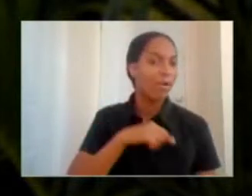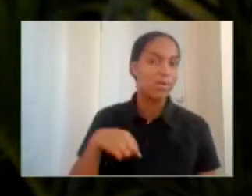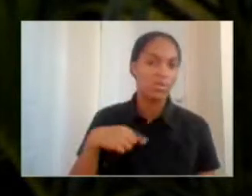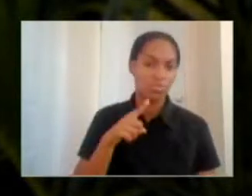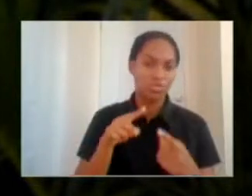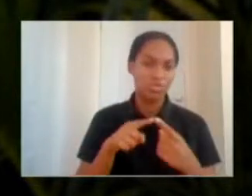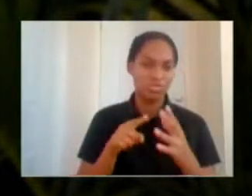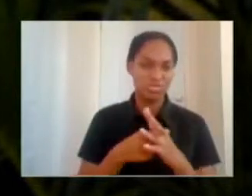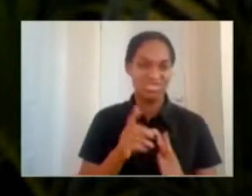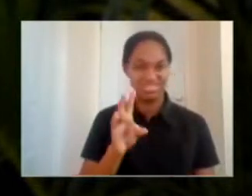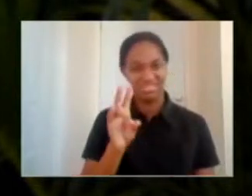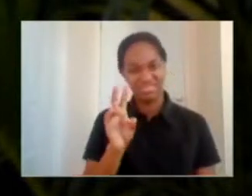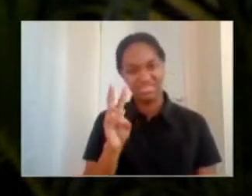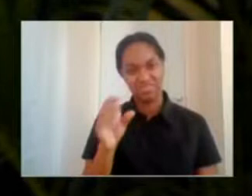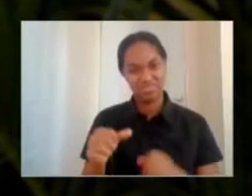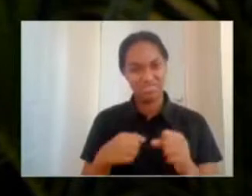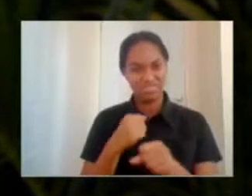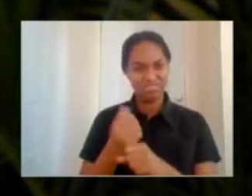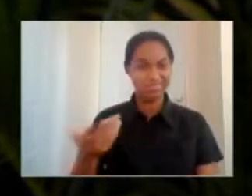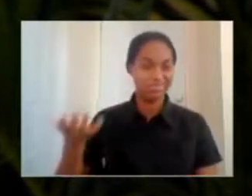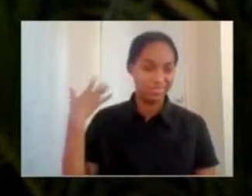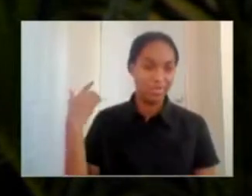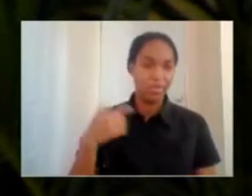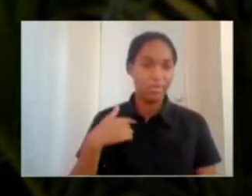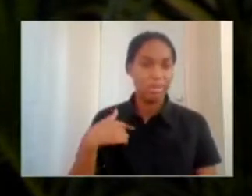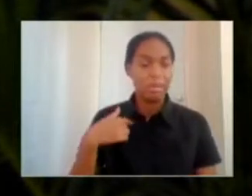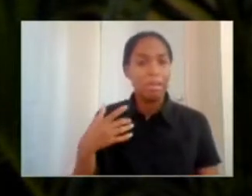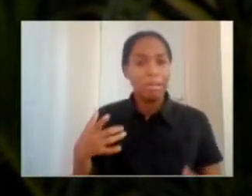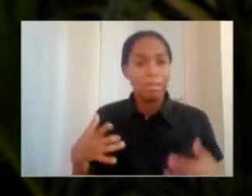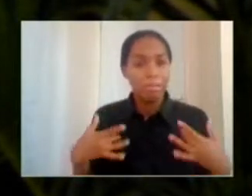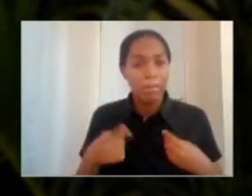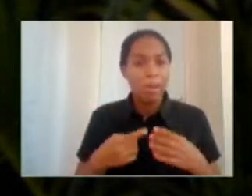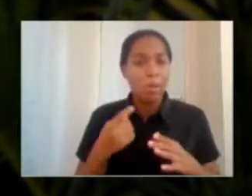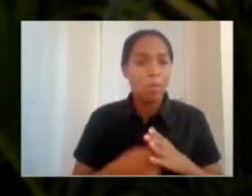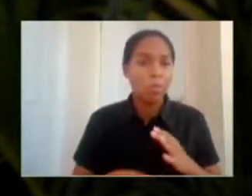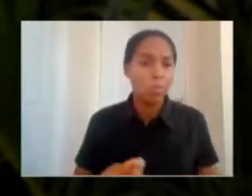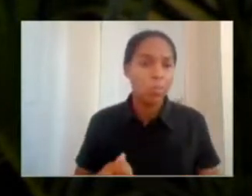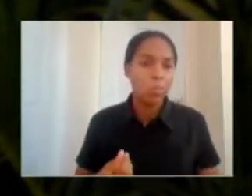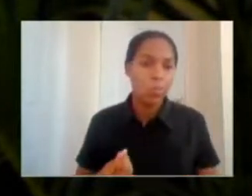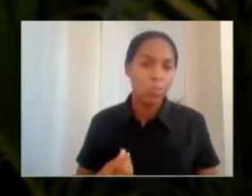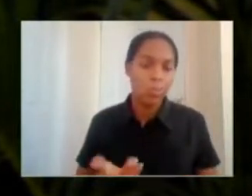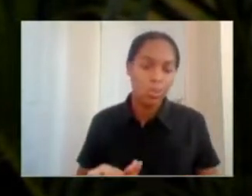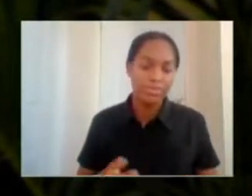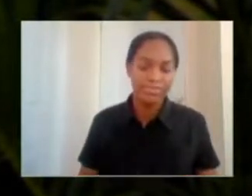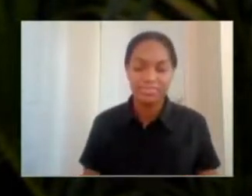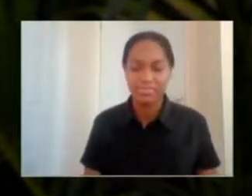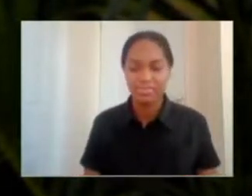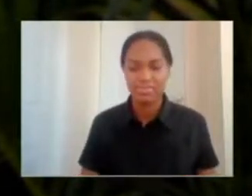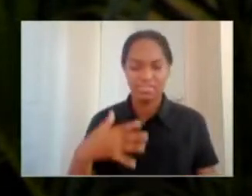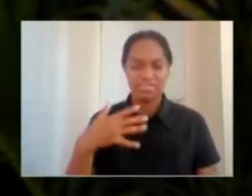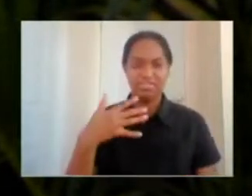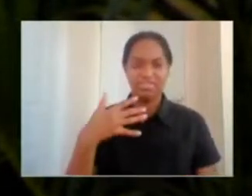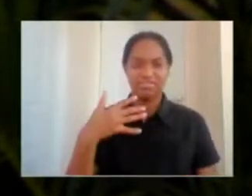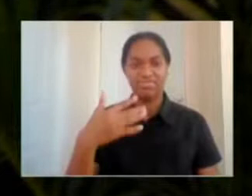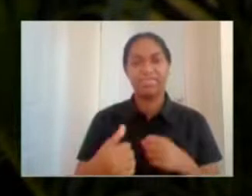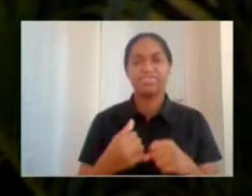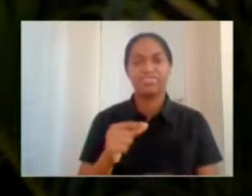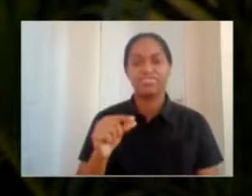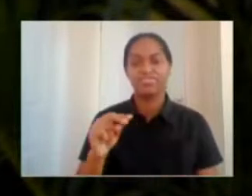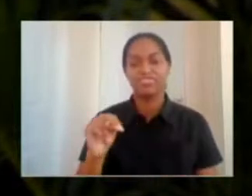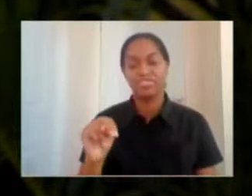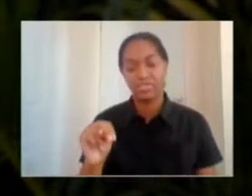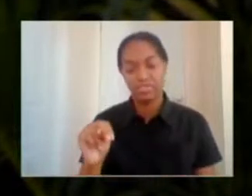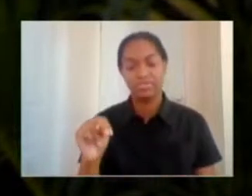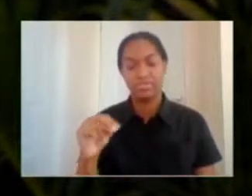or 7 years ago, I was concerned about the cost of next gen TV. Everybody was